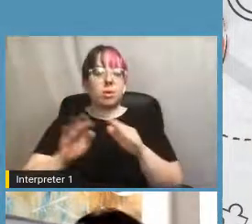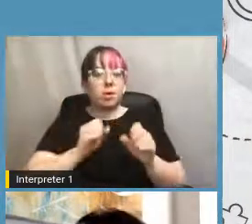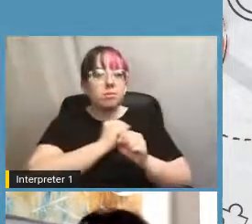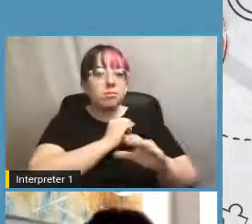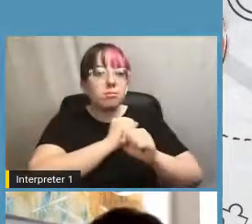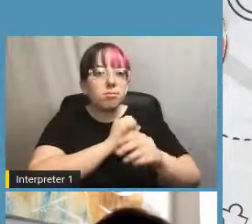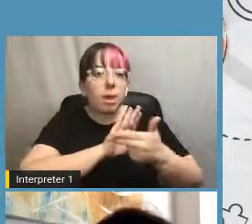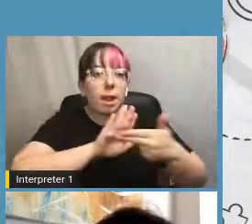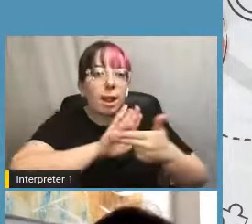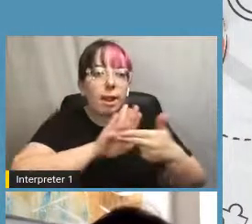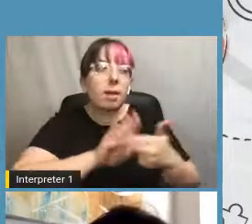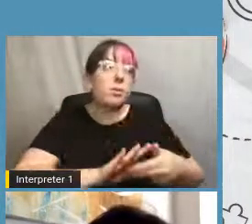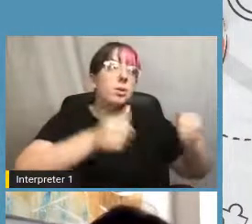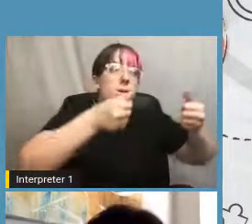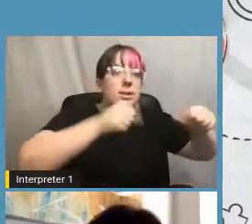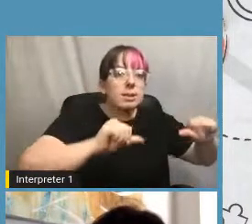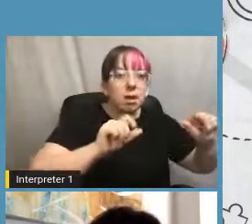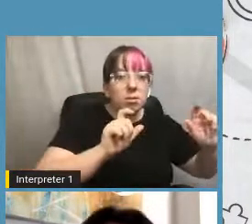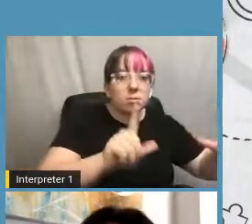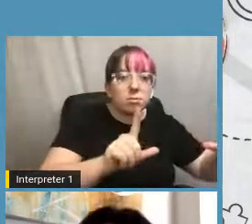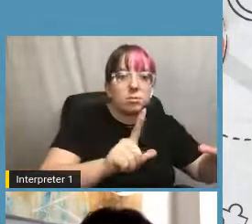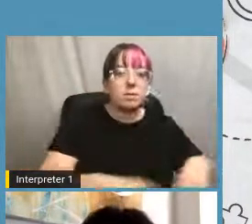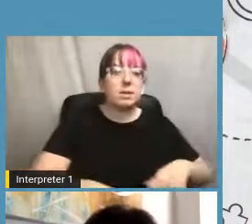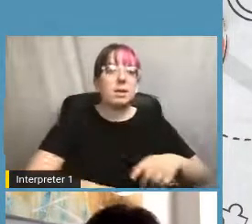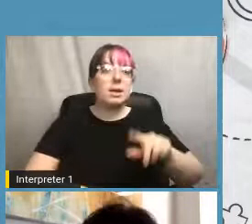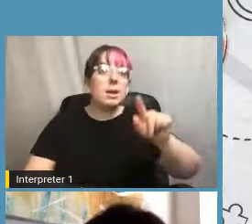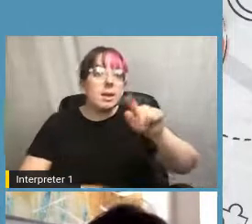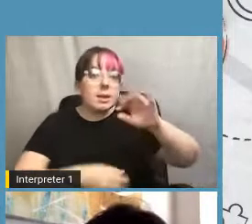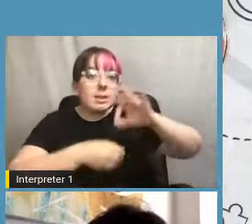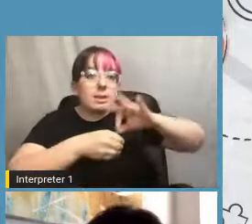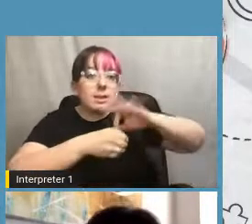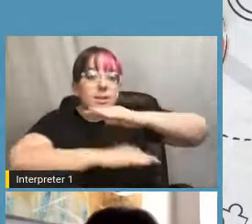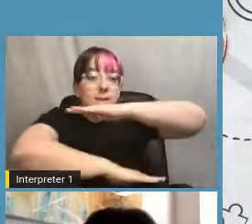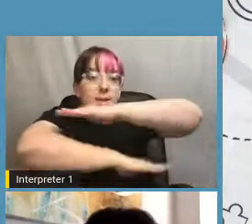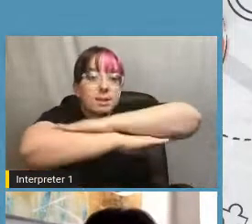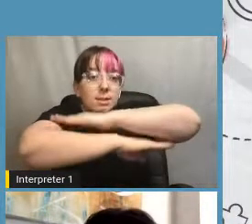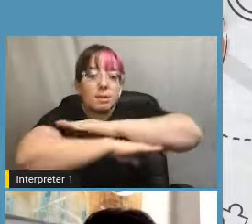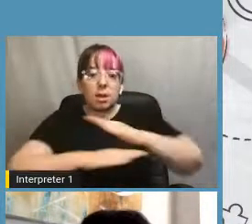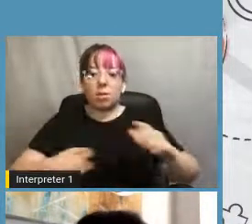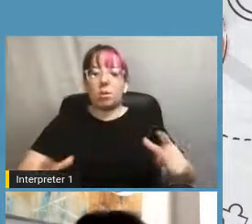signs, a tea table if that's what you need for your space, all